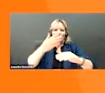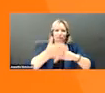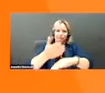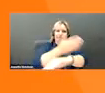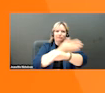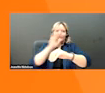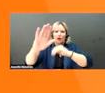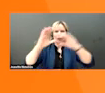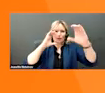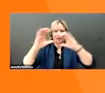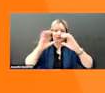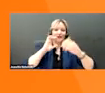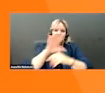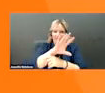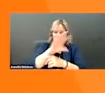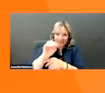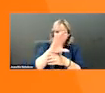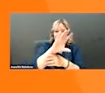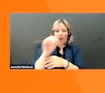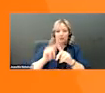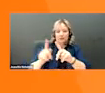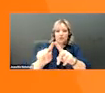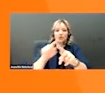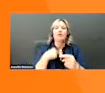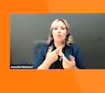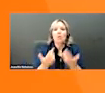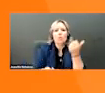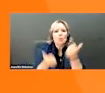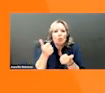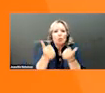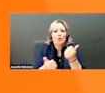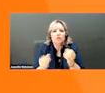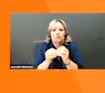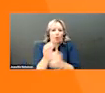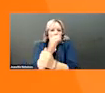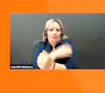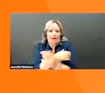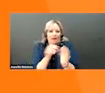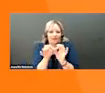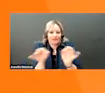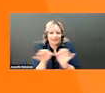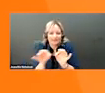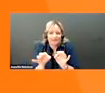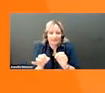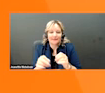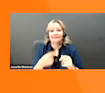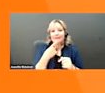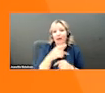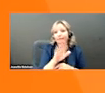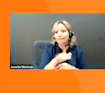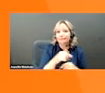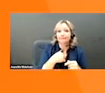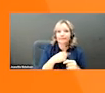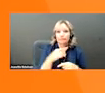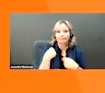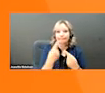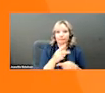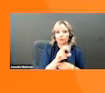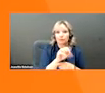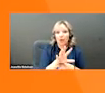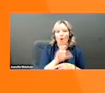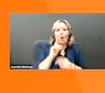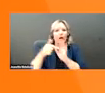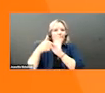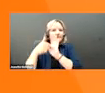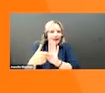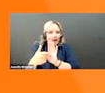that says a lot more than just something like, don't tell, show. And that's where you can bring